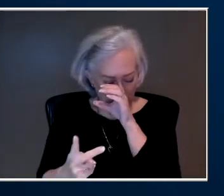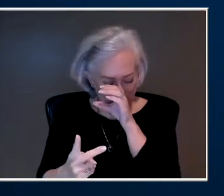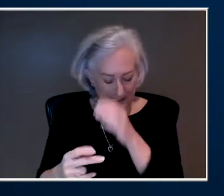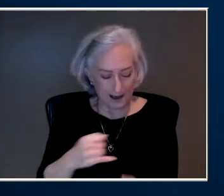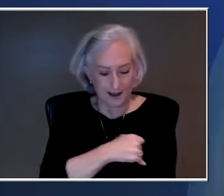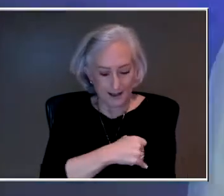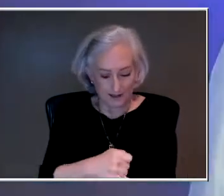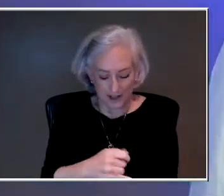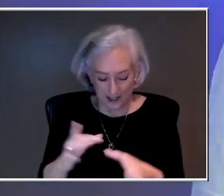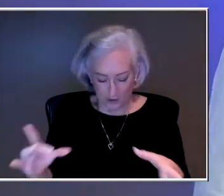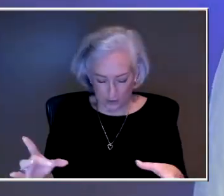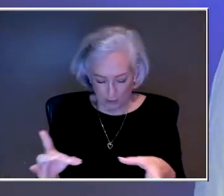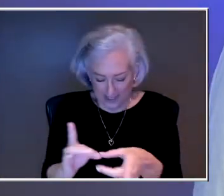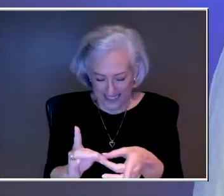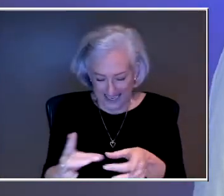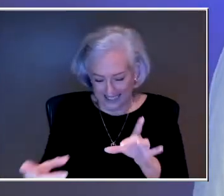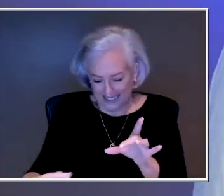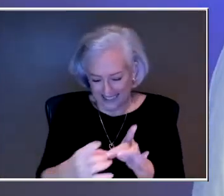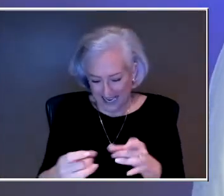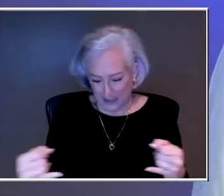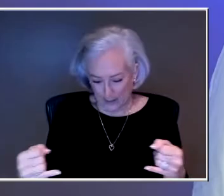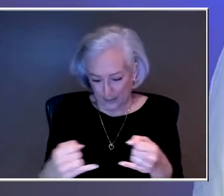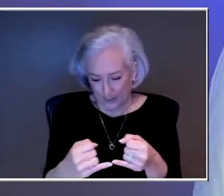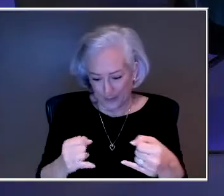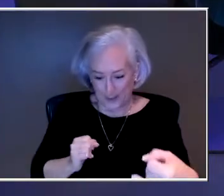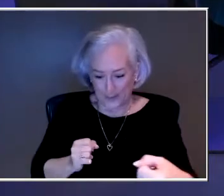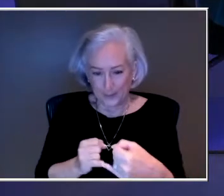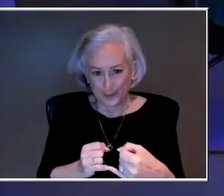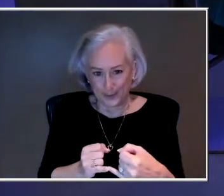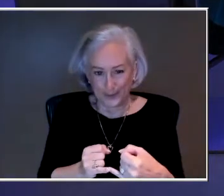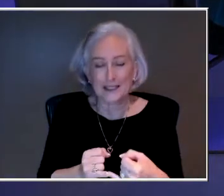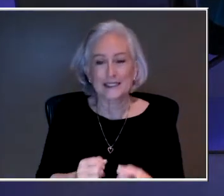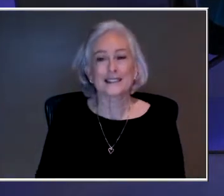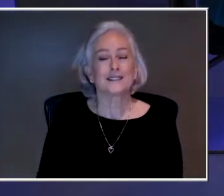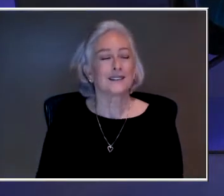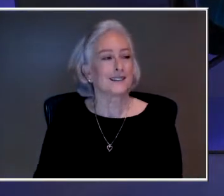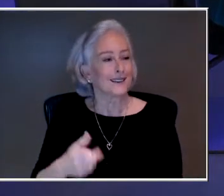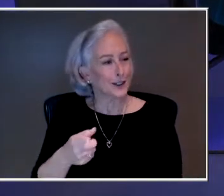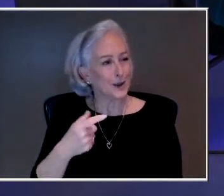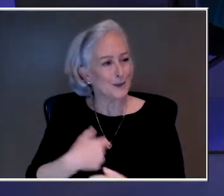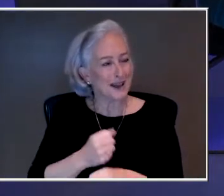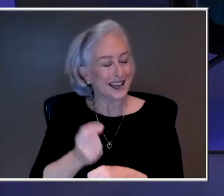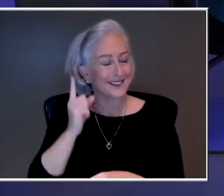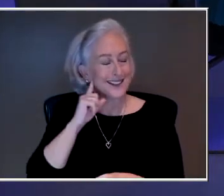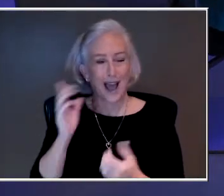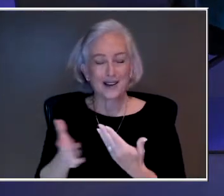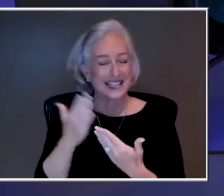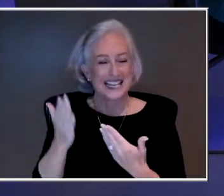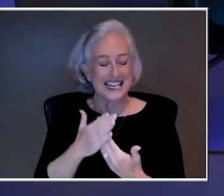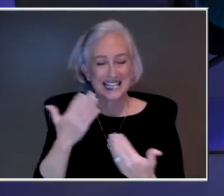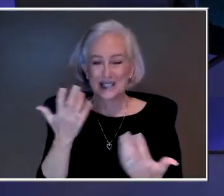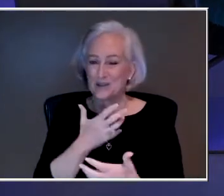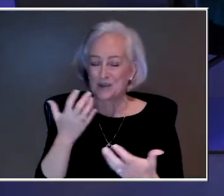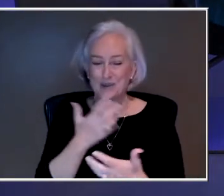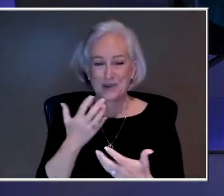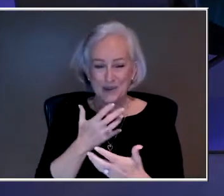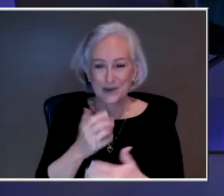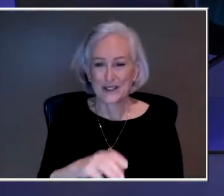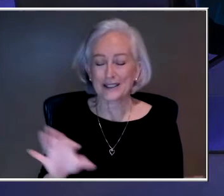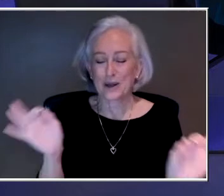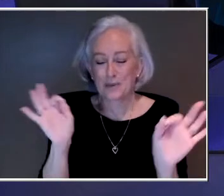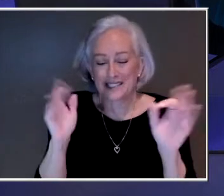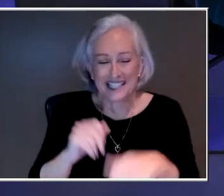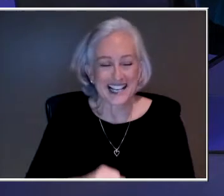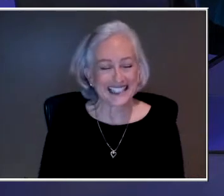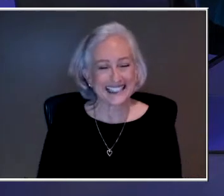that obstruction or roadblock like what Dr. Kilgore was talking about. You make it sound so easy. Just some replumbing, no big deal. So a